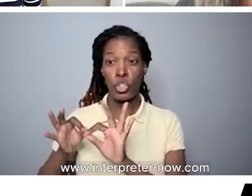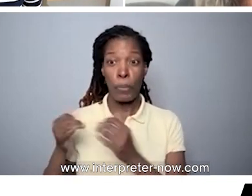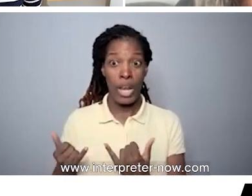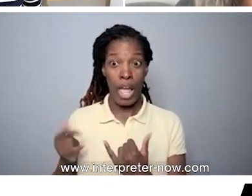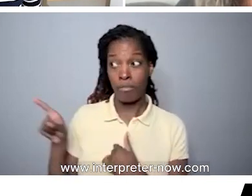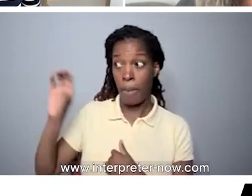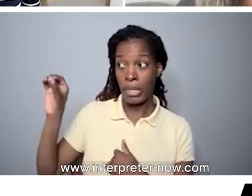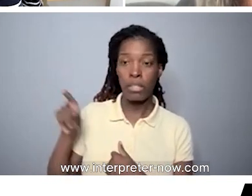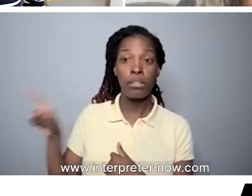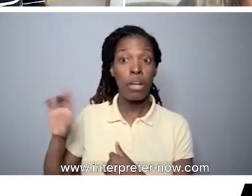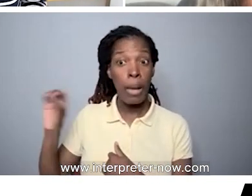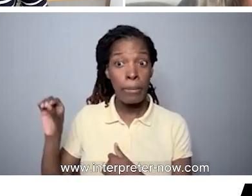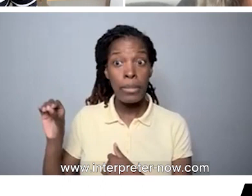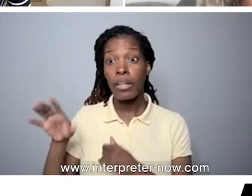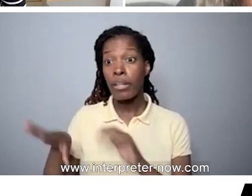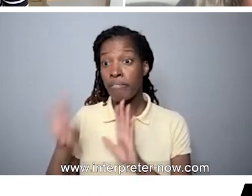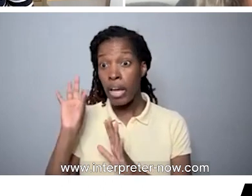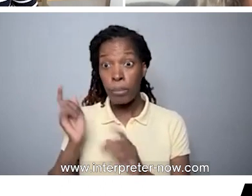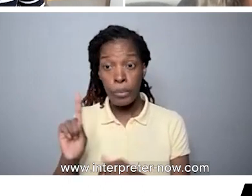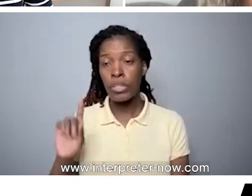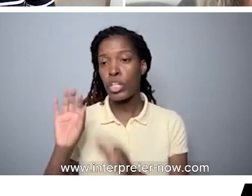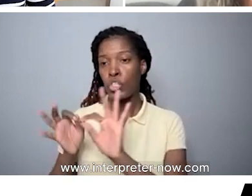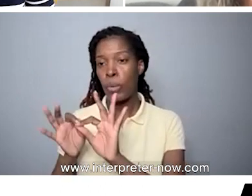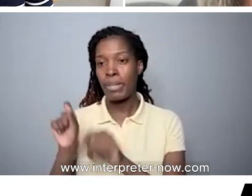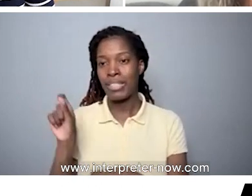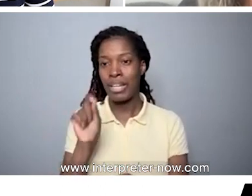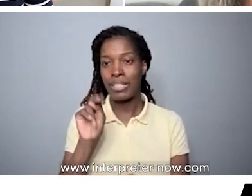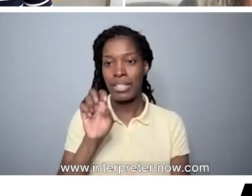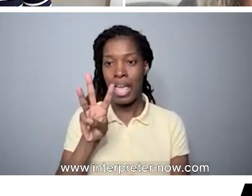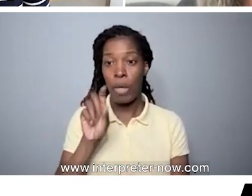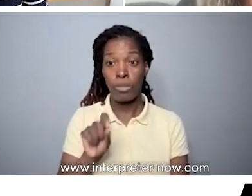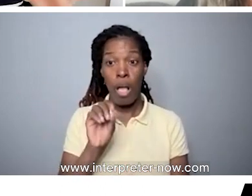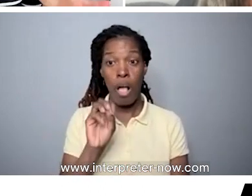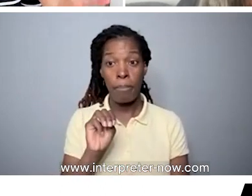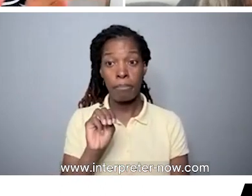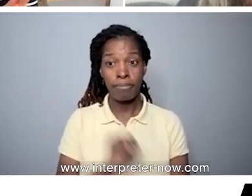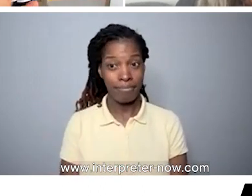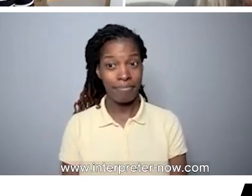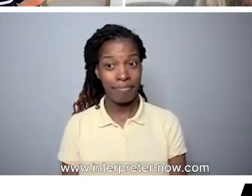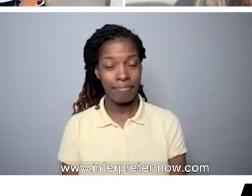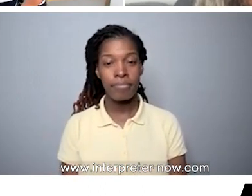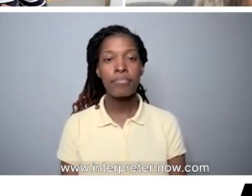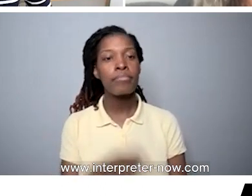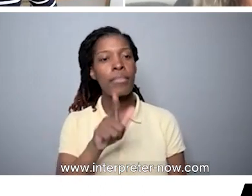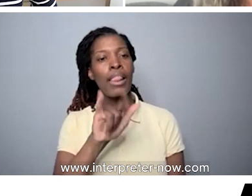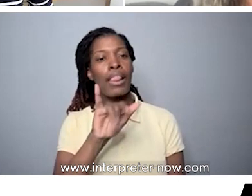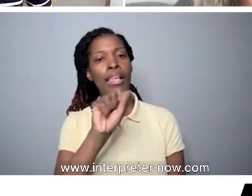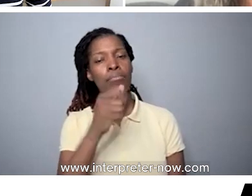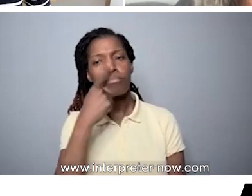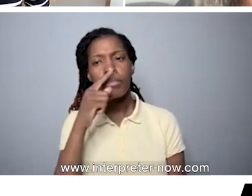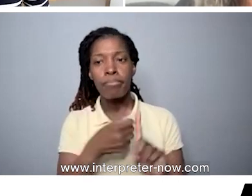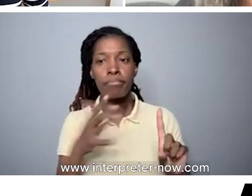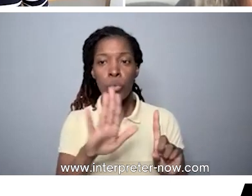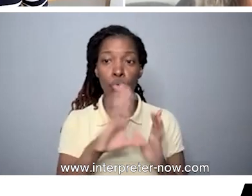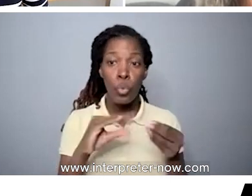interpreter-now.com. All right. So Lisa, will you share a bit about your story, where you grew up, and getting all the